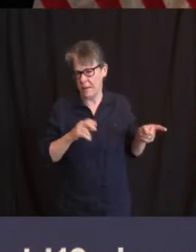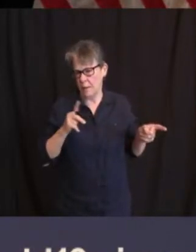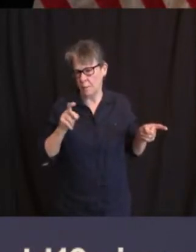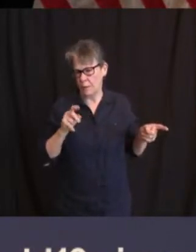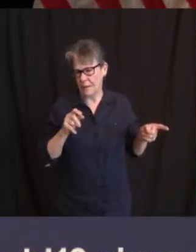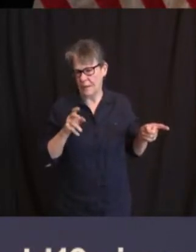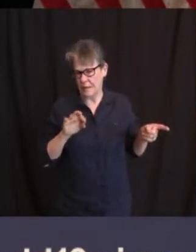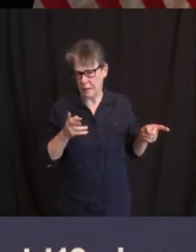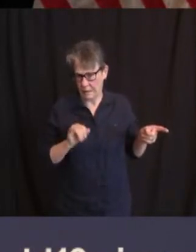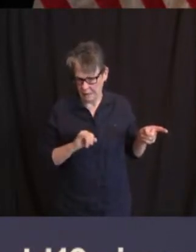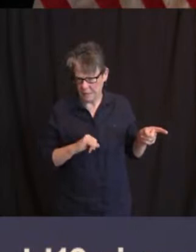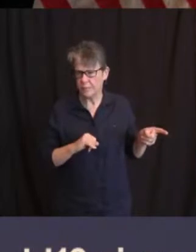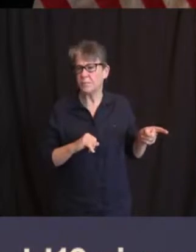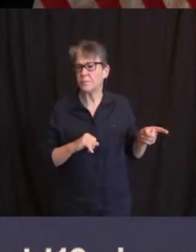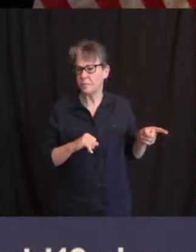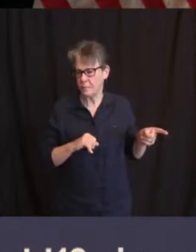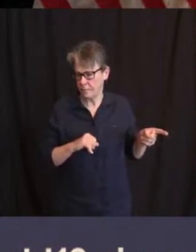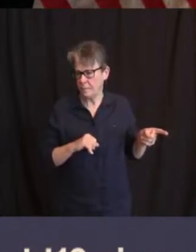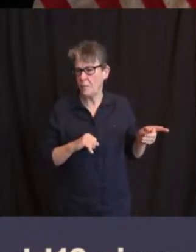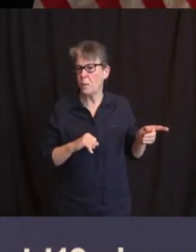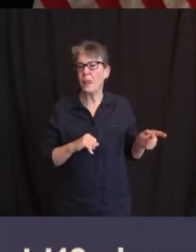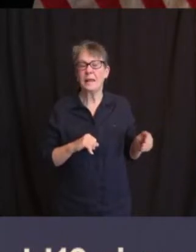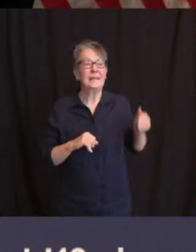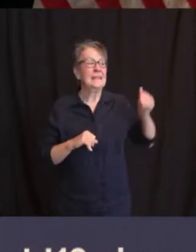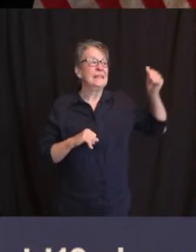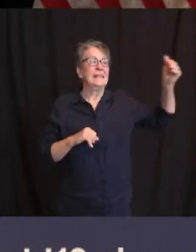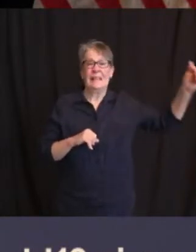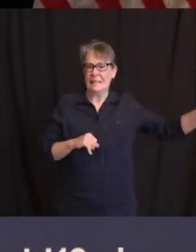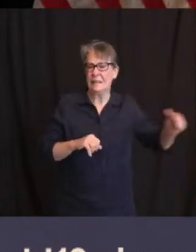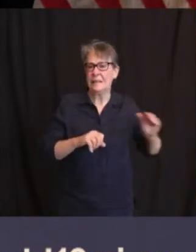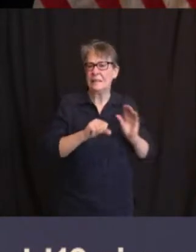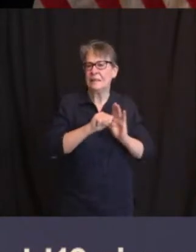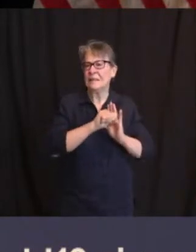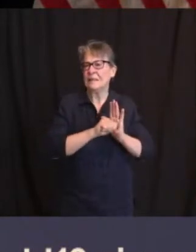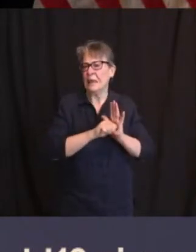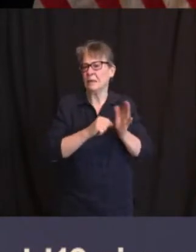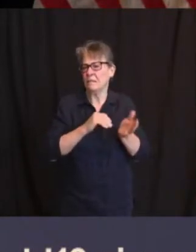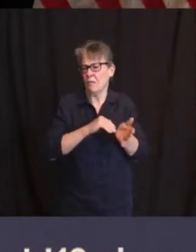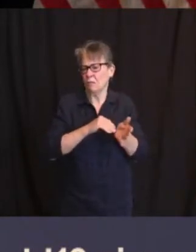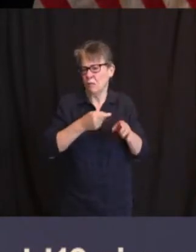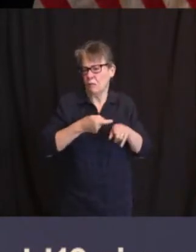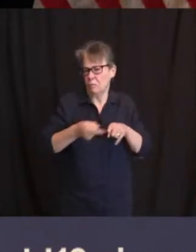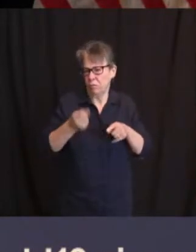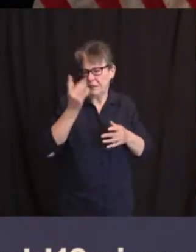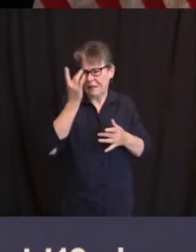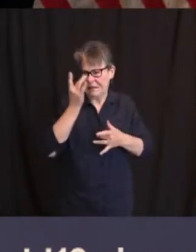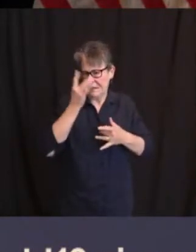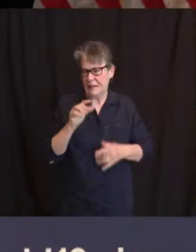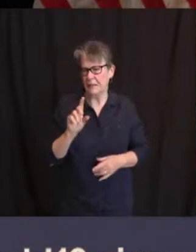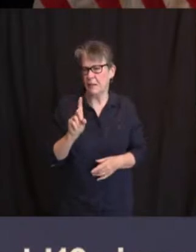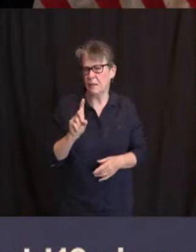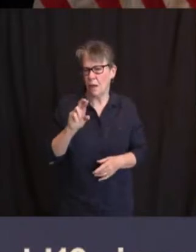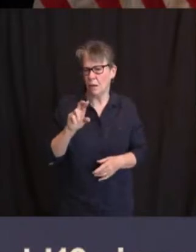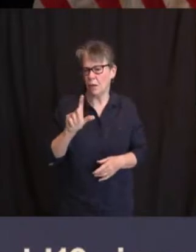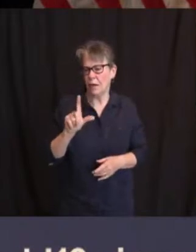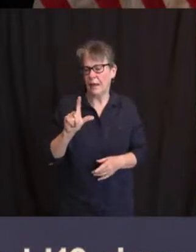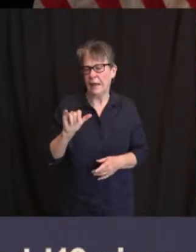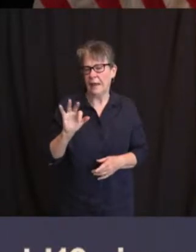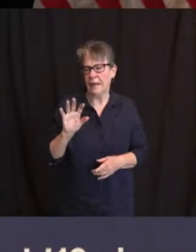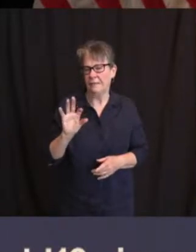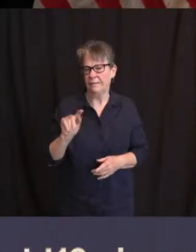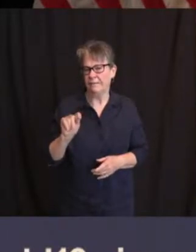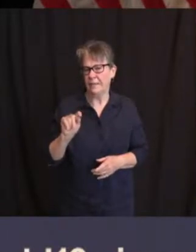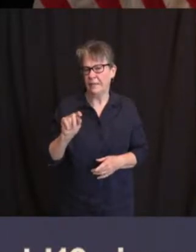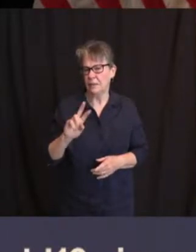Service Medical Director, another guy you know well, Dr. Ed Lifshitz. Great to have you both here. To my left, another person who needs no introduction,